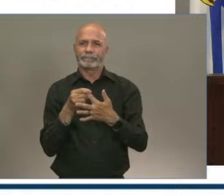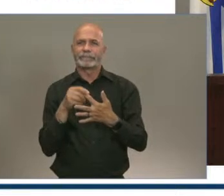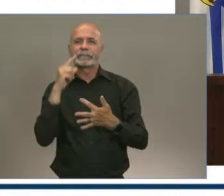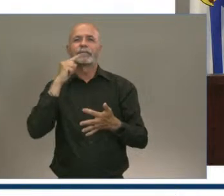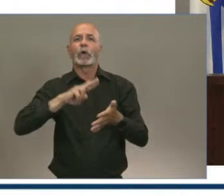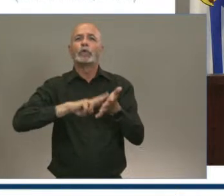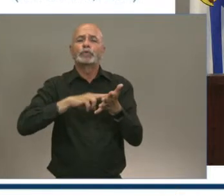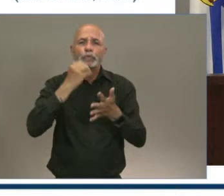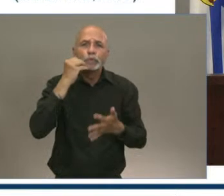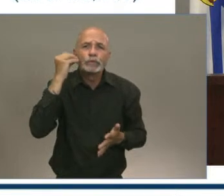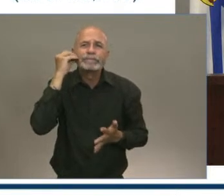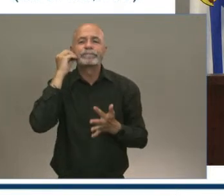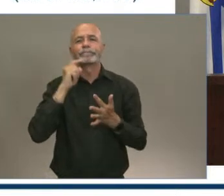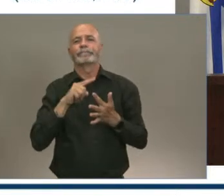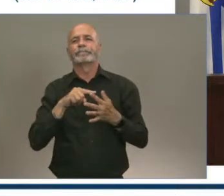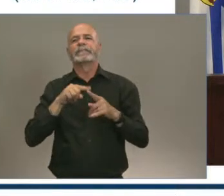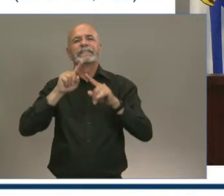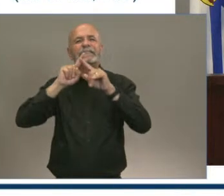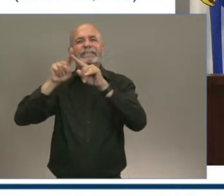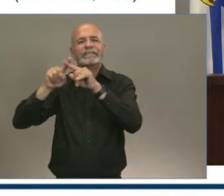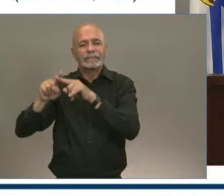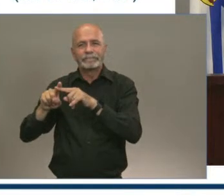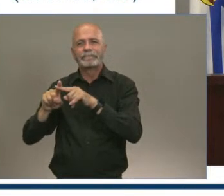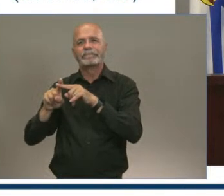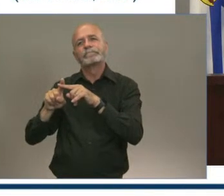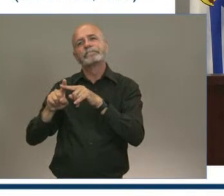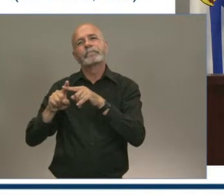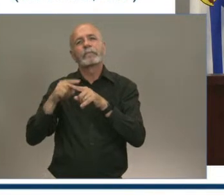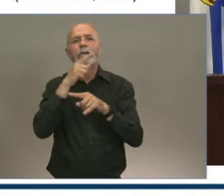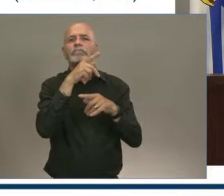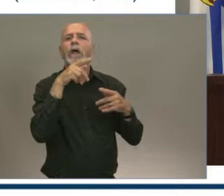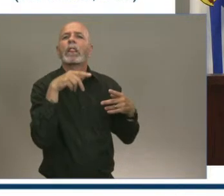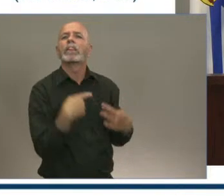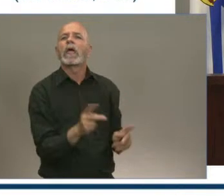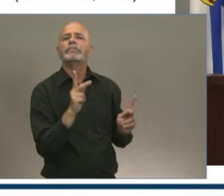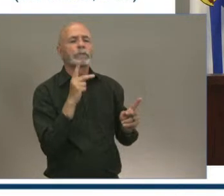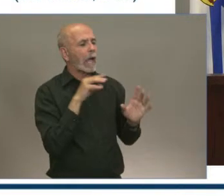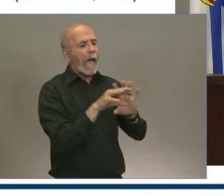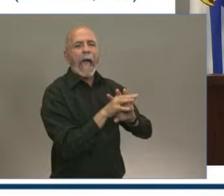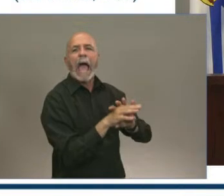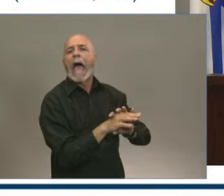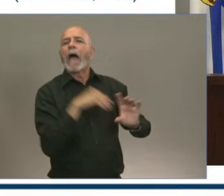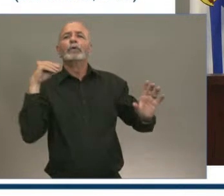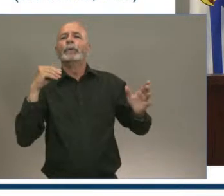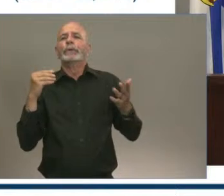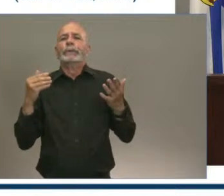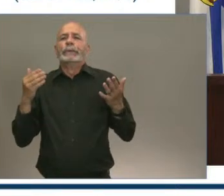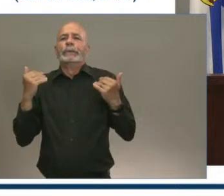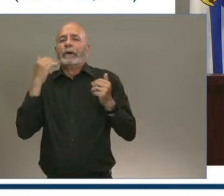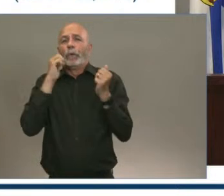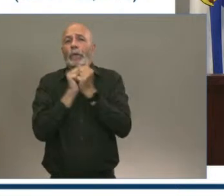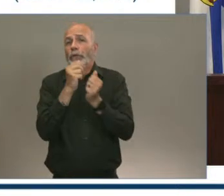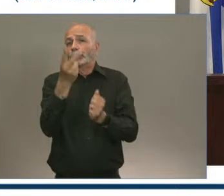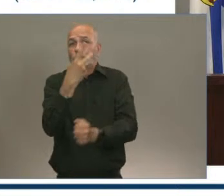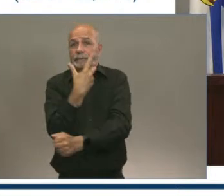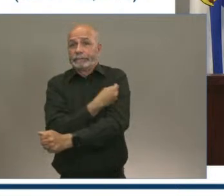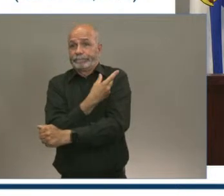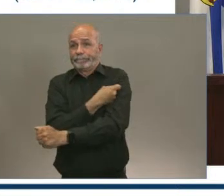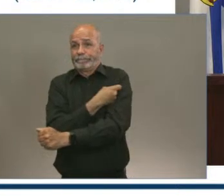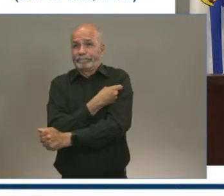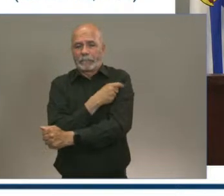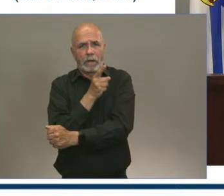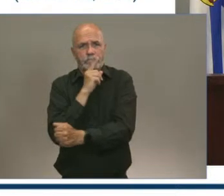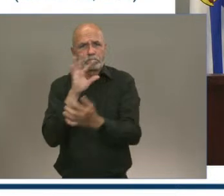residents in terms of increasing their mobility when they are fully vaccinated. Are there